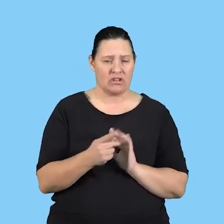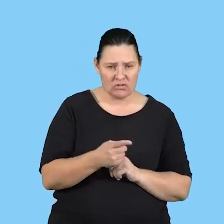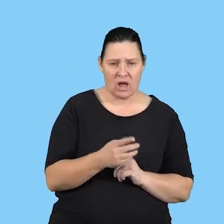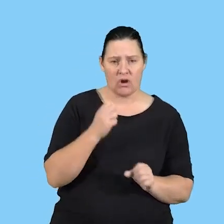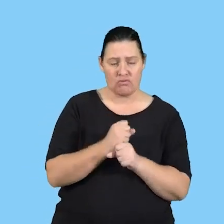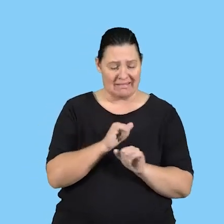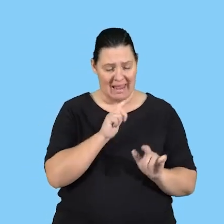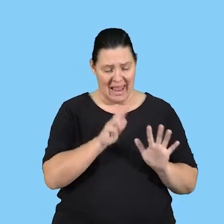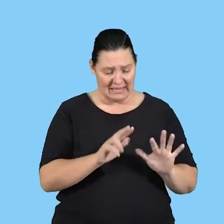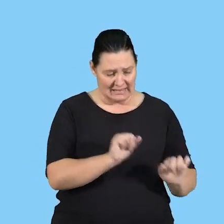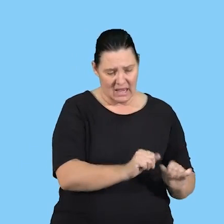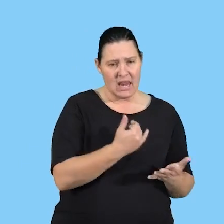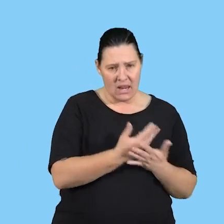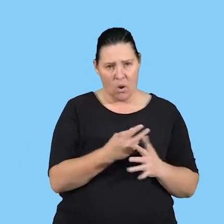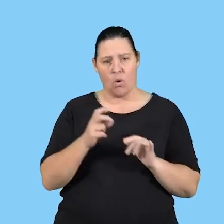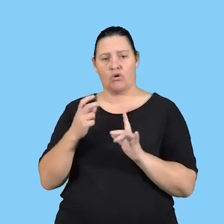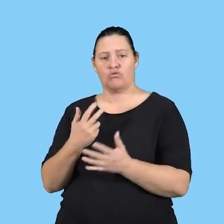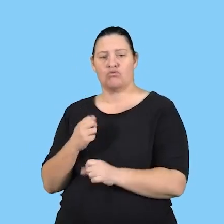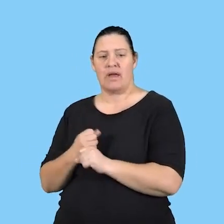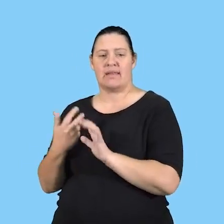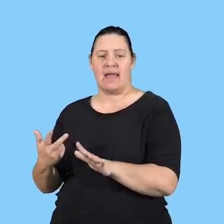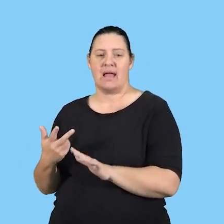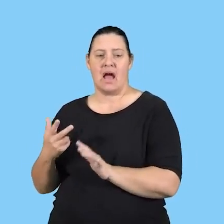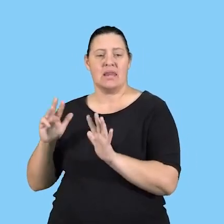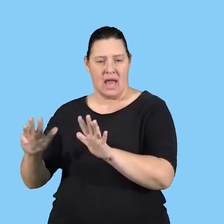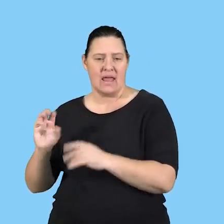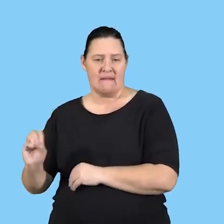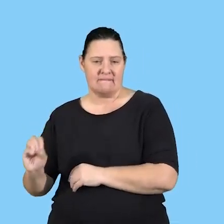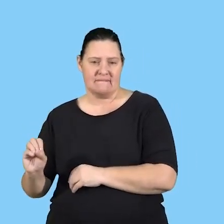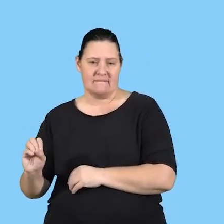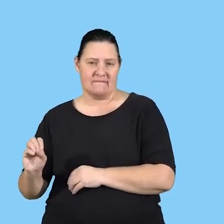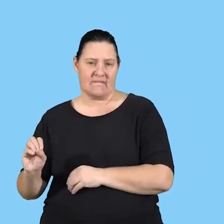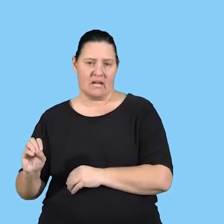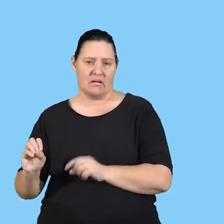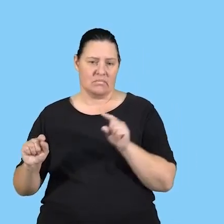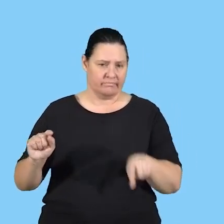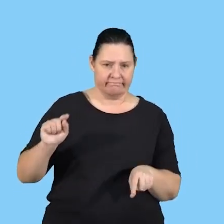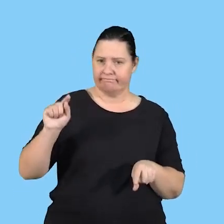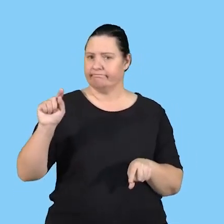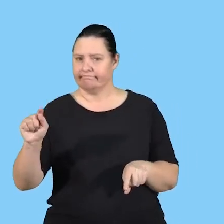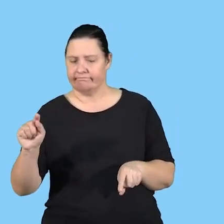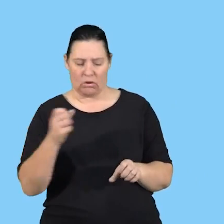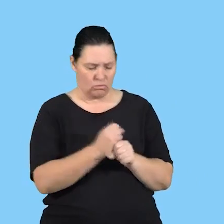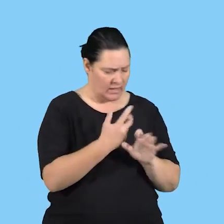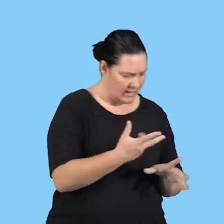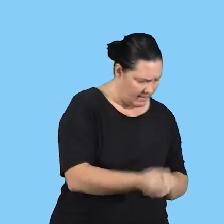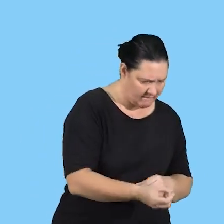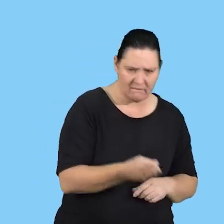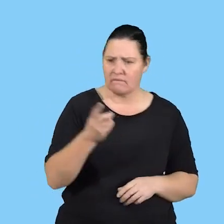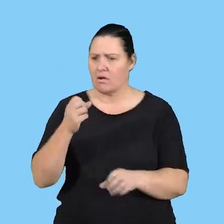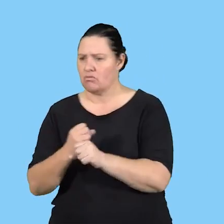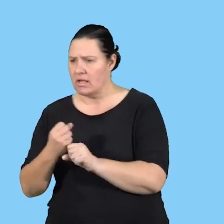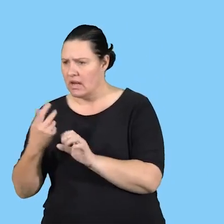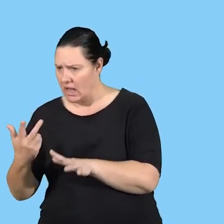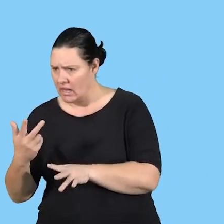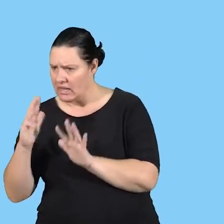which belong to grade 8 are there in grade 9, even though, again, the chemical reactions are there in grade 8.